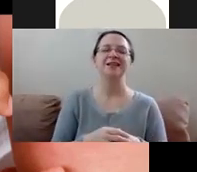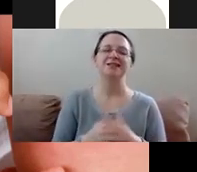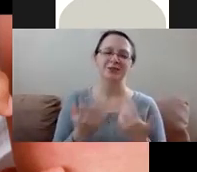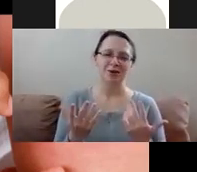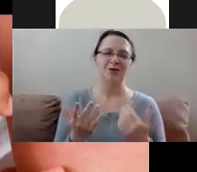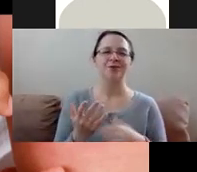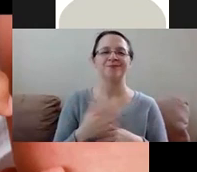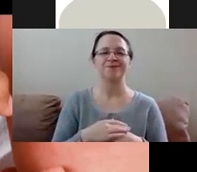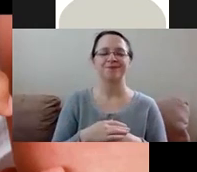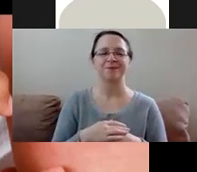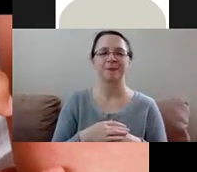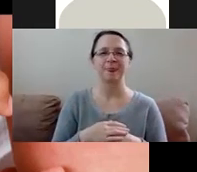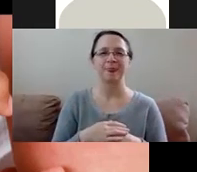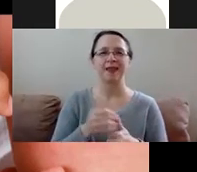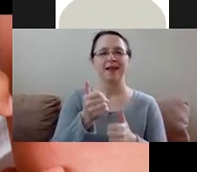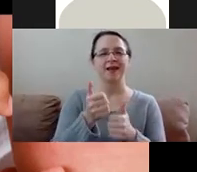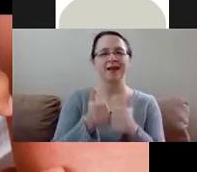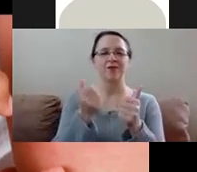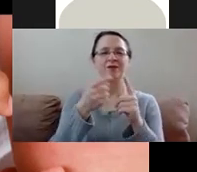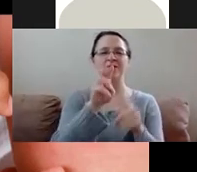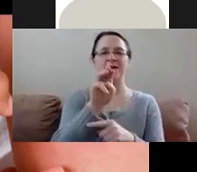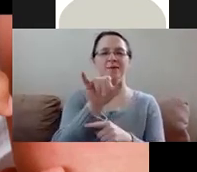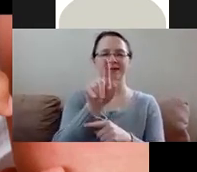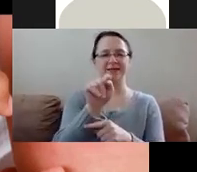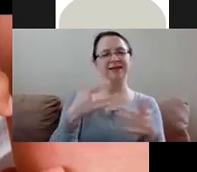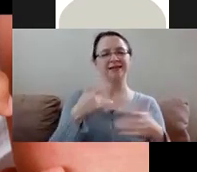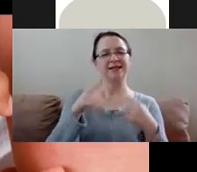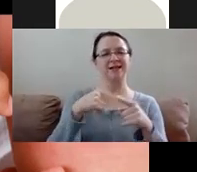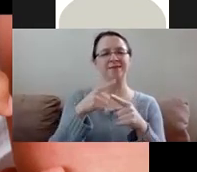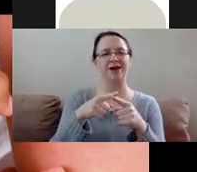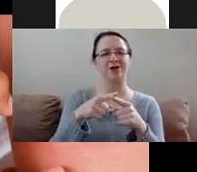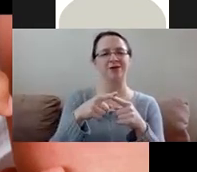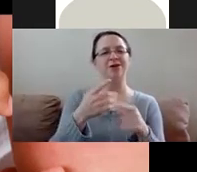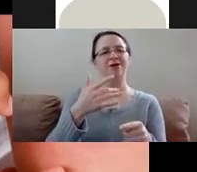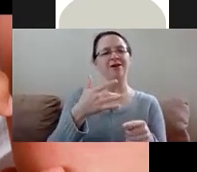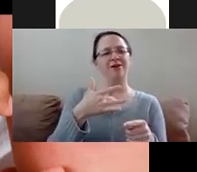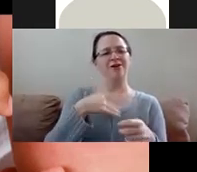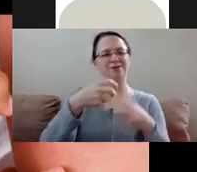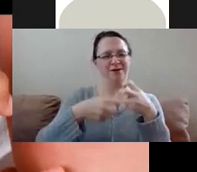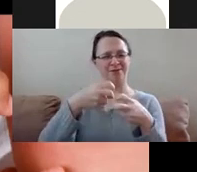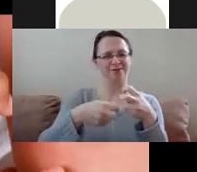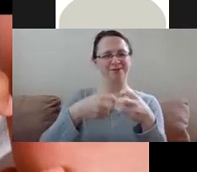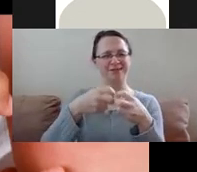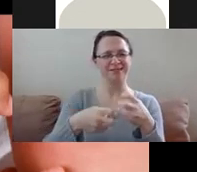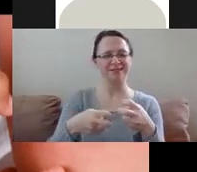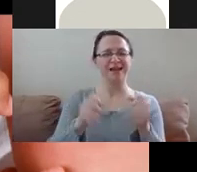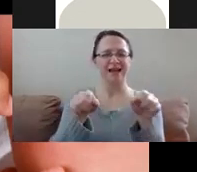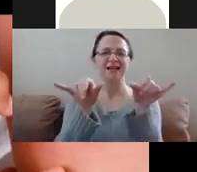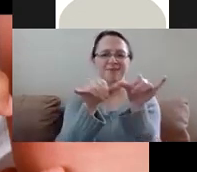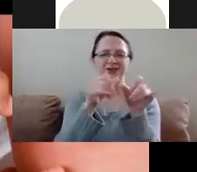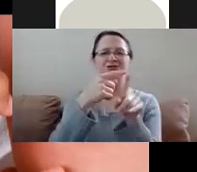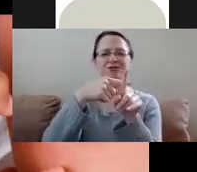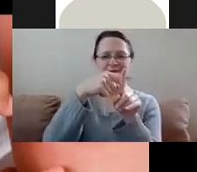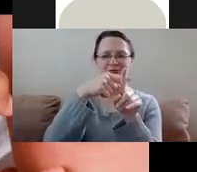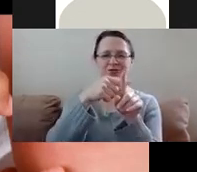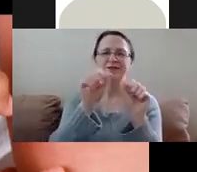guess we all come from MIT. We are excited about hard problems. And yeah, you can measure temperature in